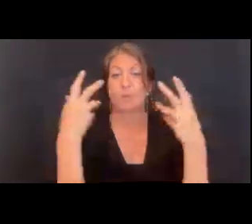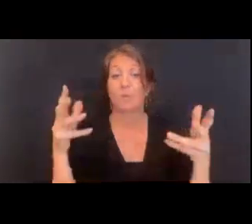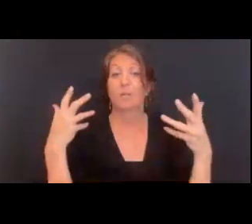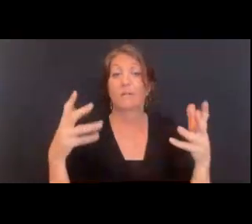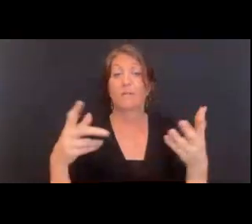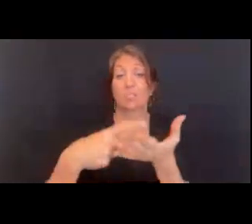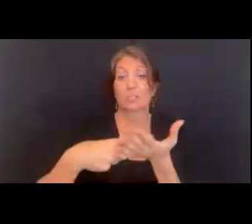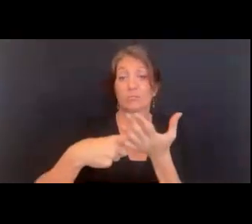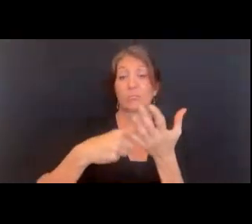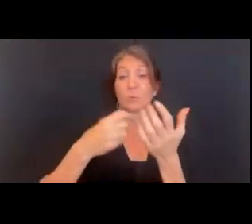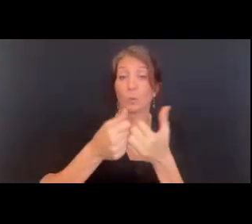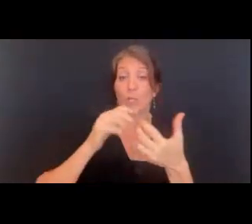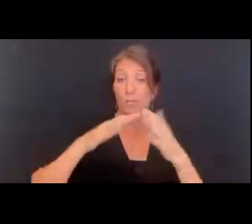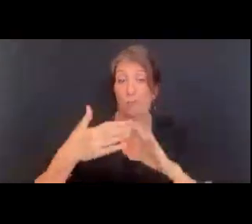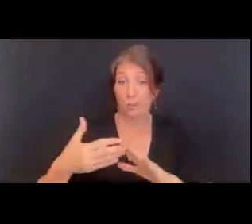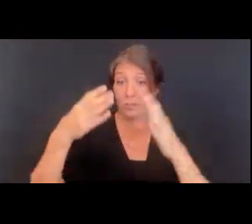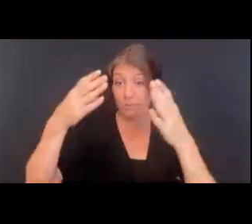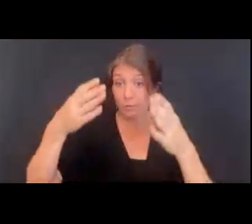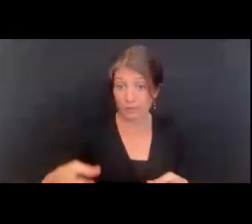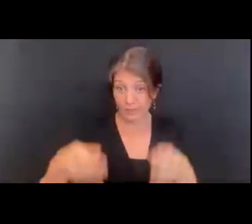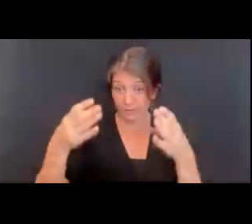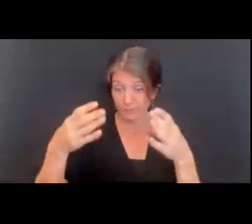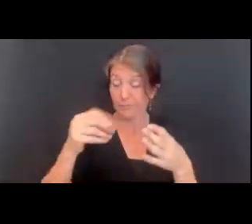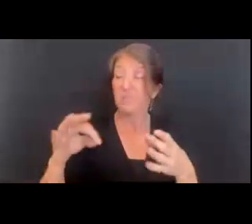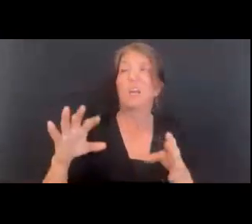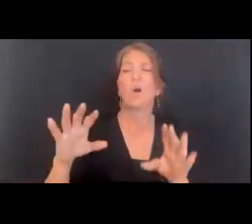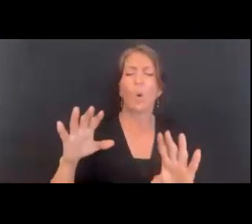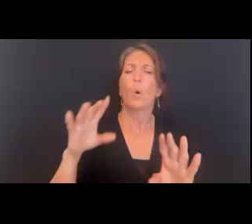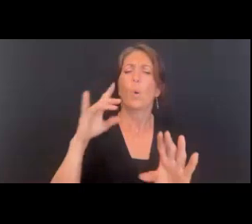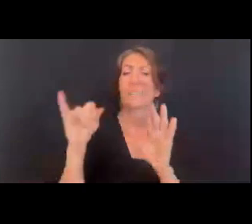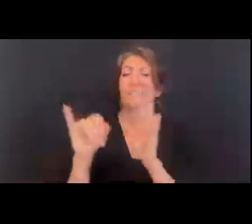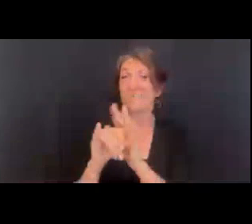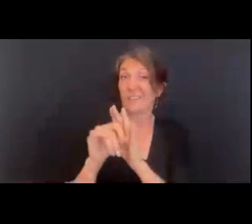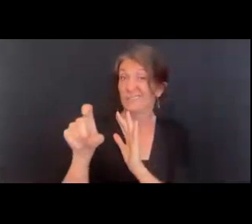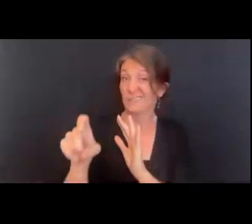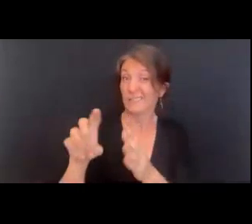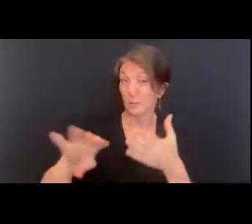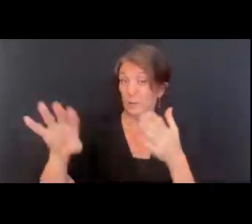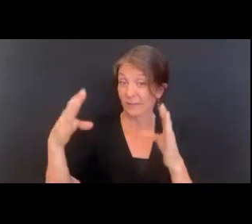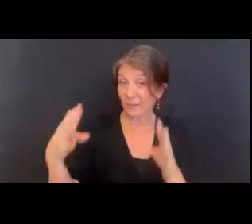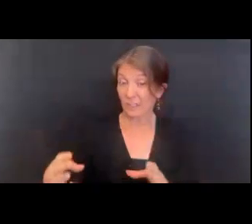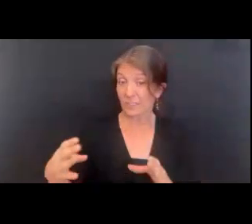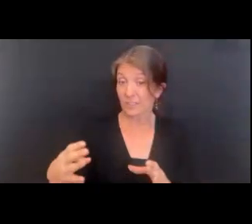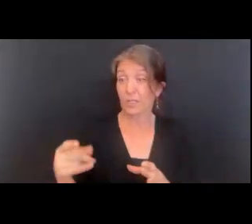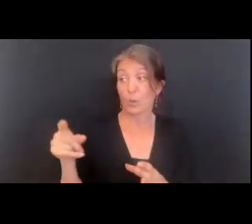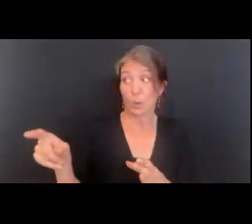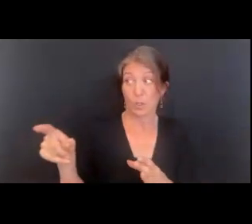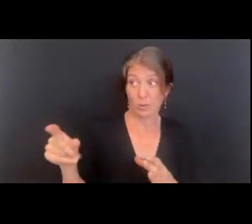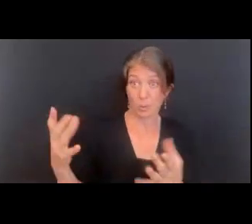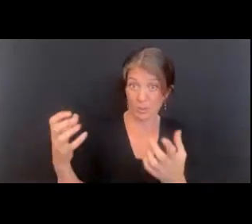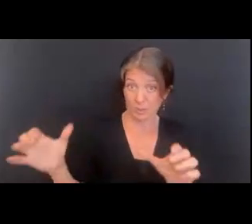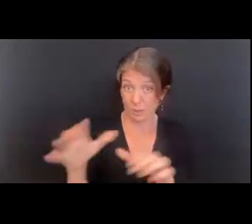and we have identified that a waiver is a good option for them and they've decided that that's the way they wanted to go, we will then